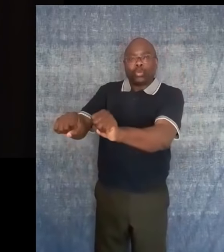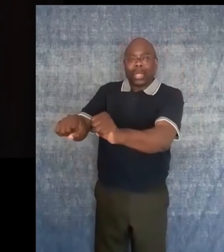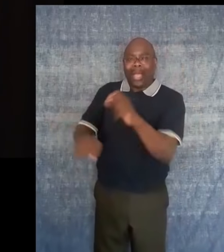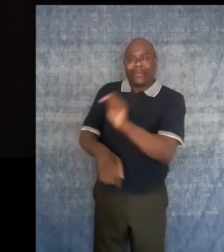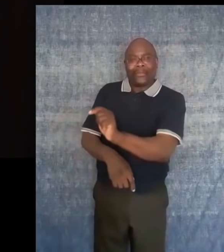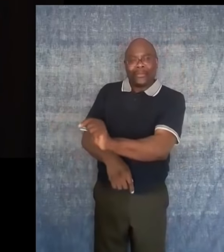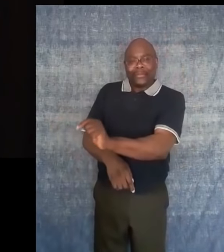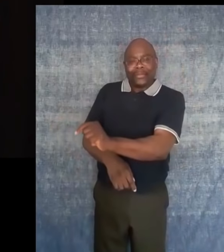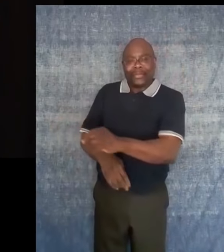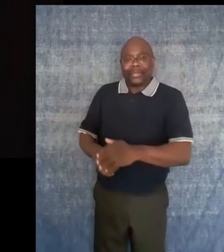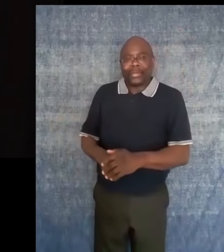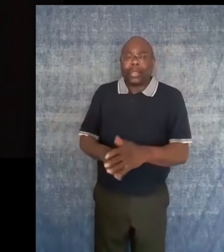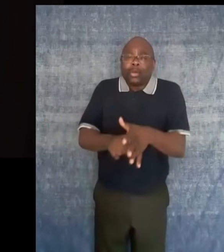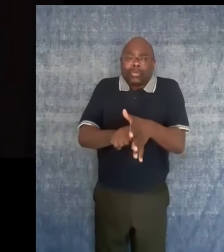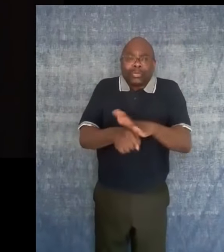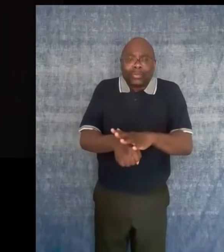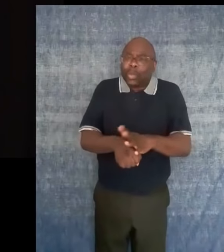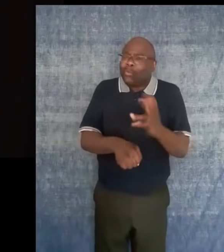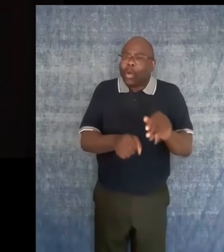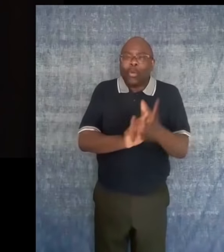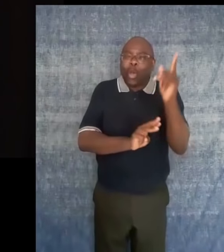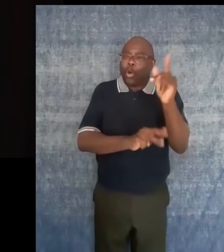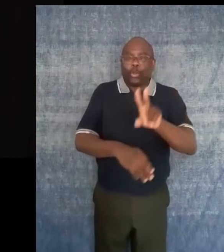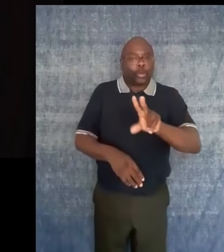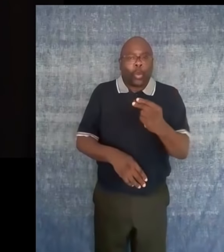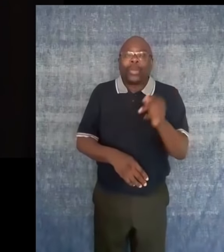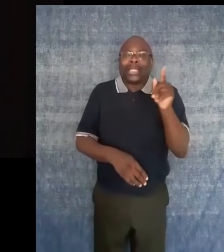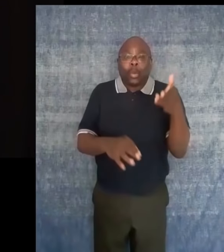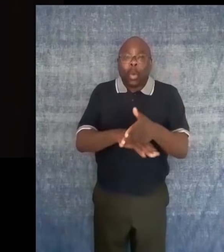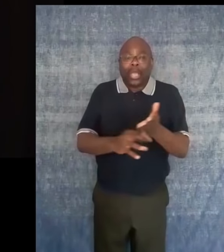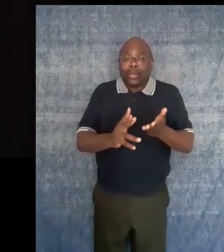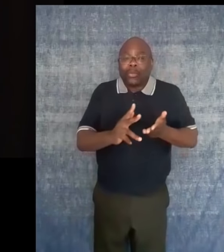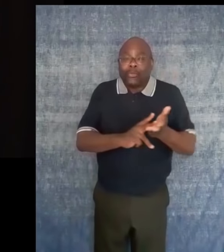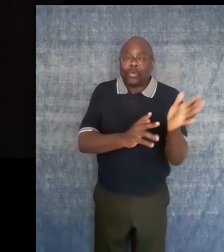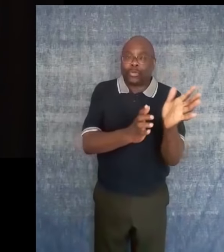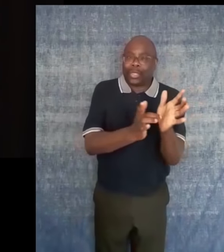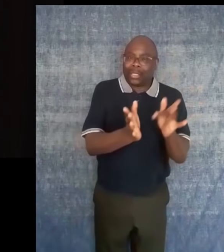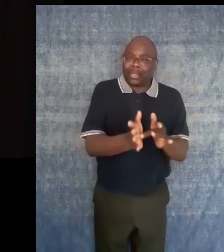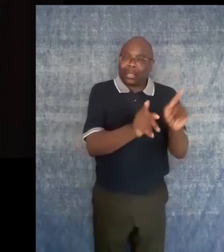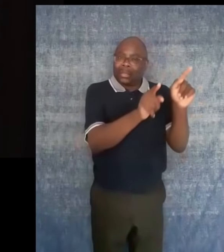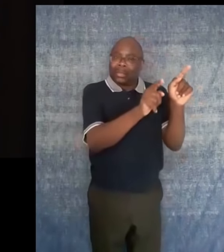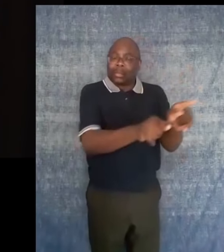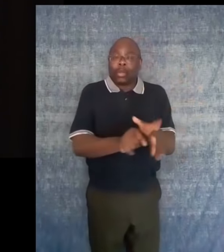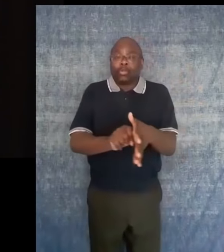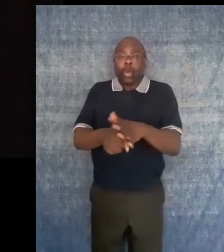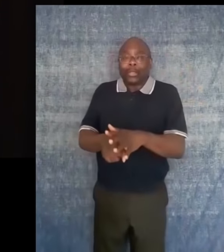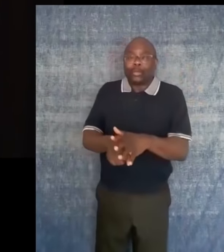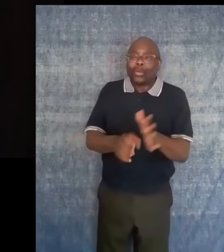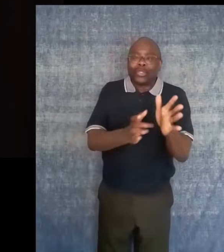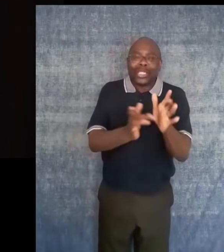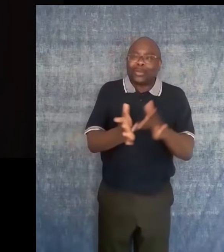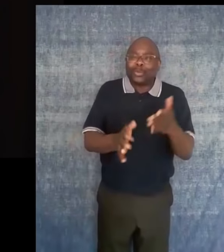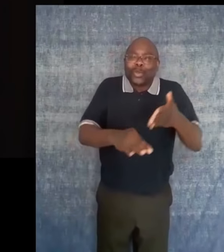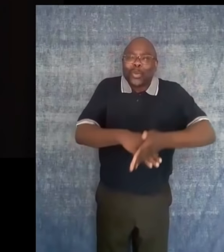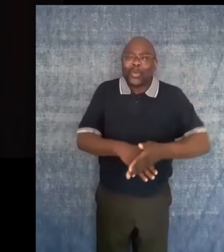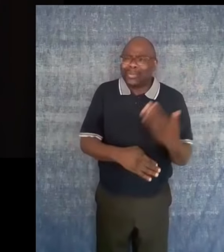one. The coronavirus is not from God. God is working through Jesus. The coronavirus is not what Jesus would